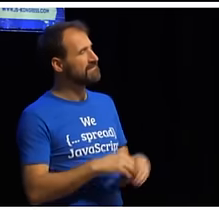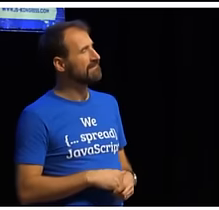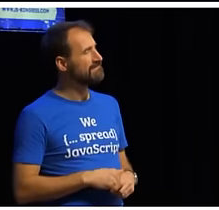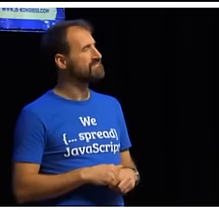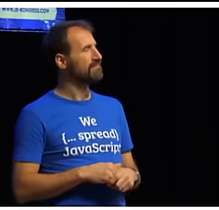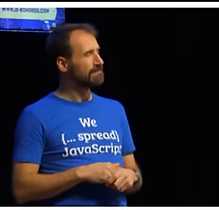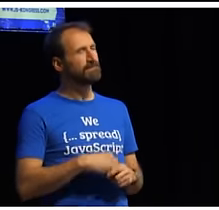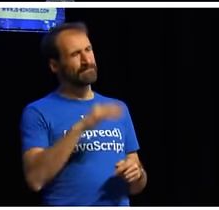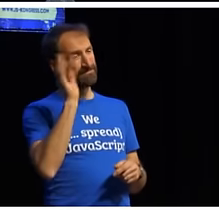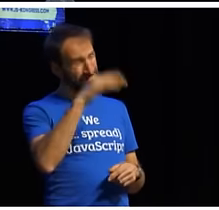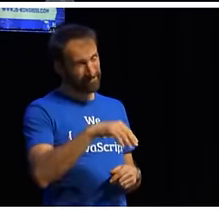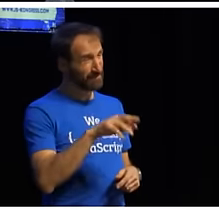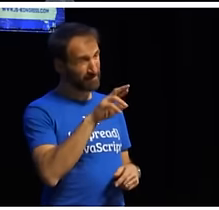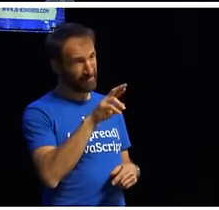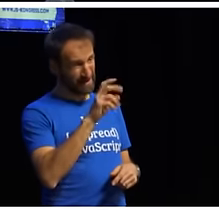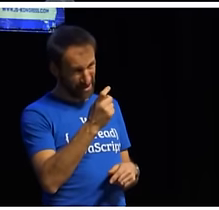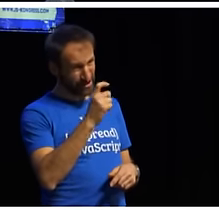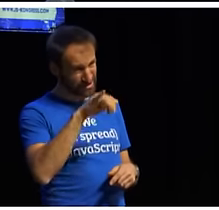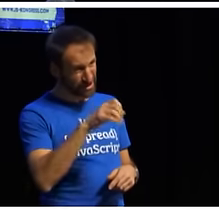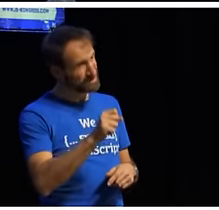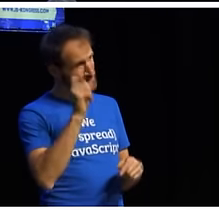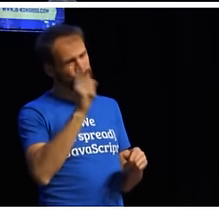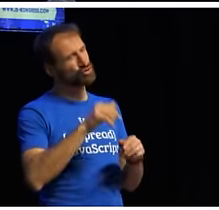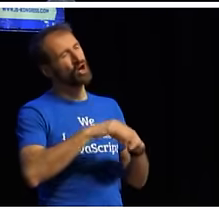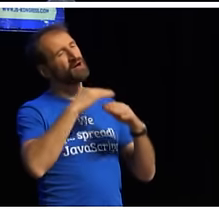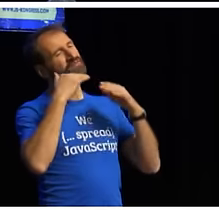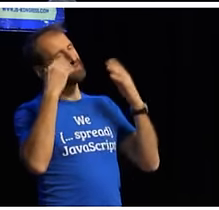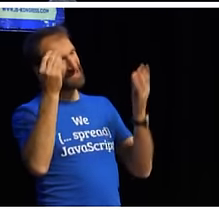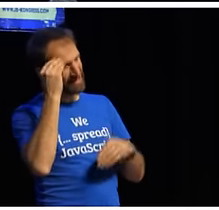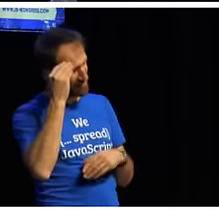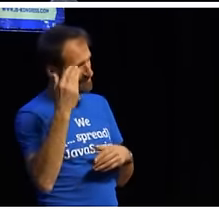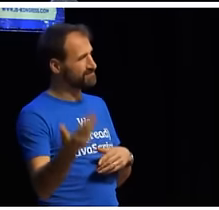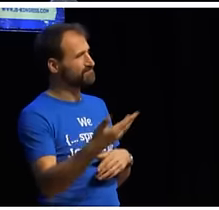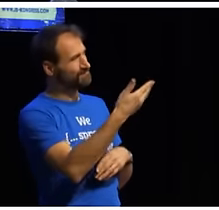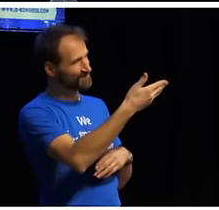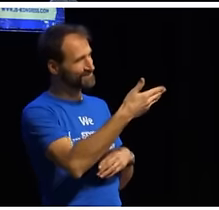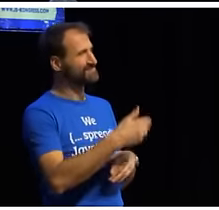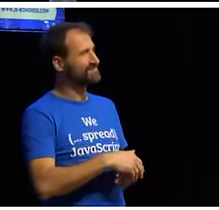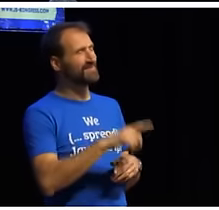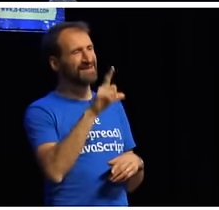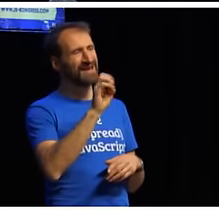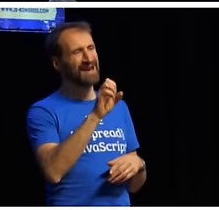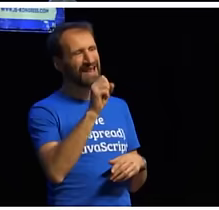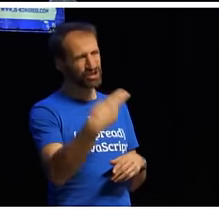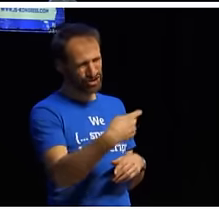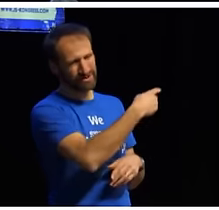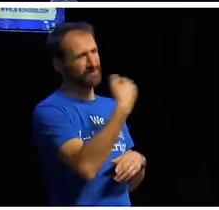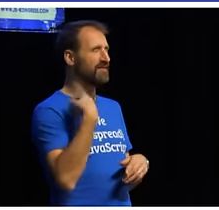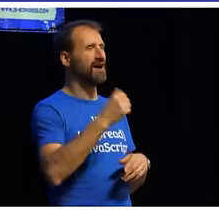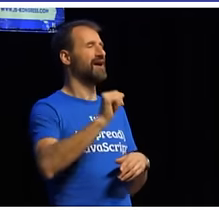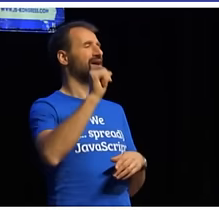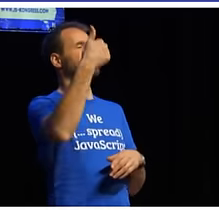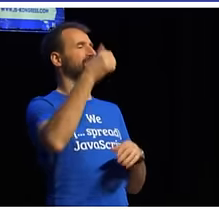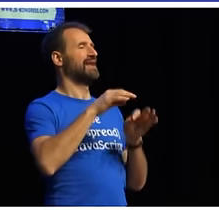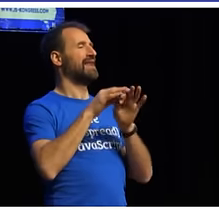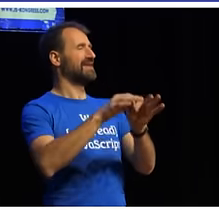There's a lot of stuff to learn. So that's Ben Lesch. He's the lead developer of RxJS 5, the latest rewrite